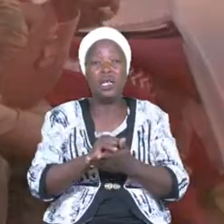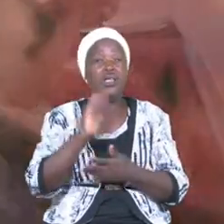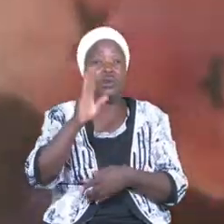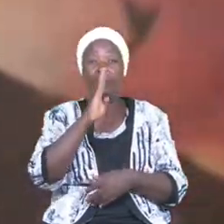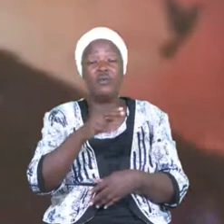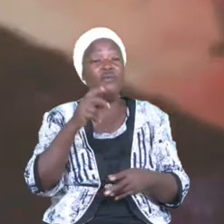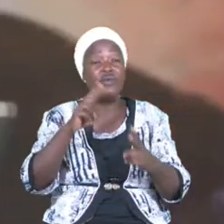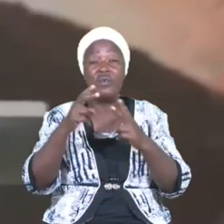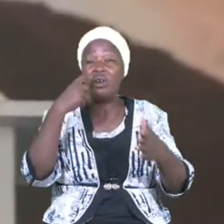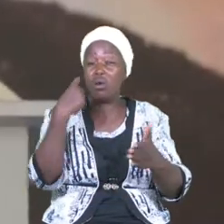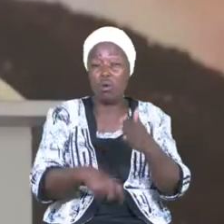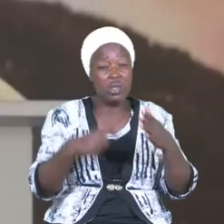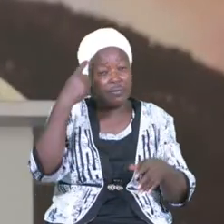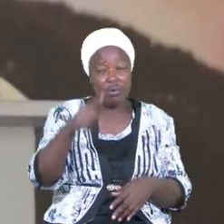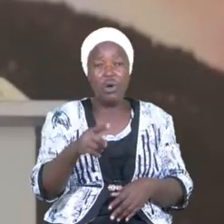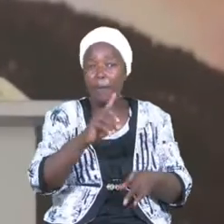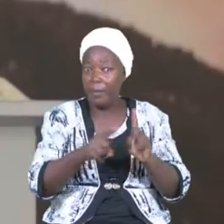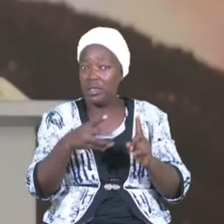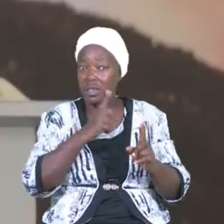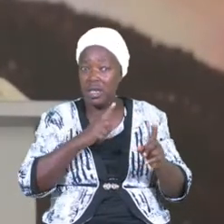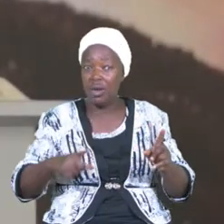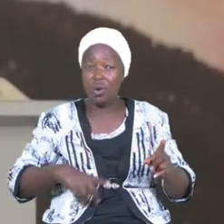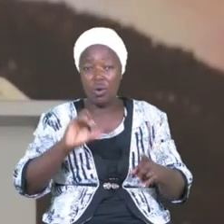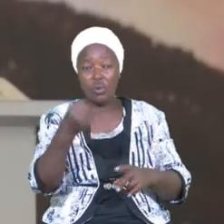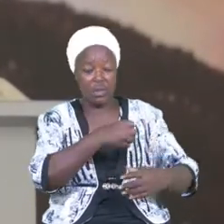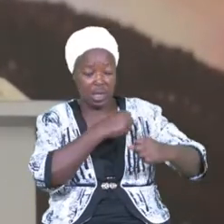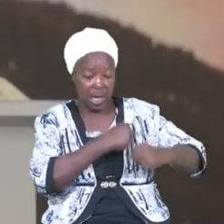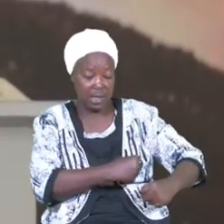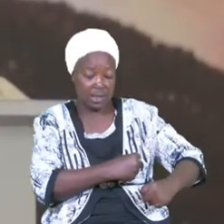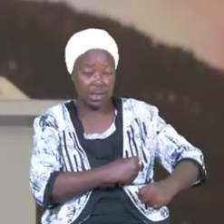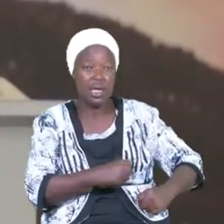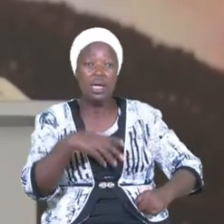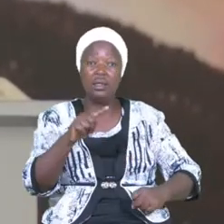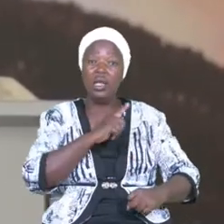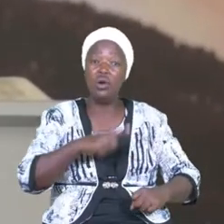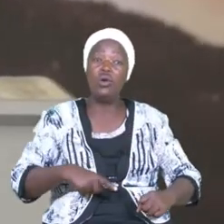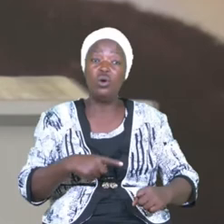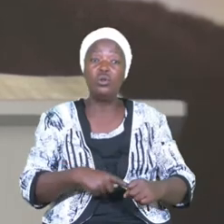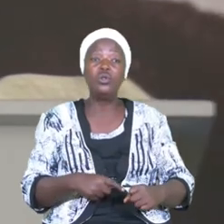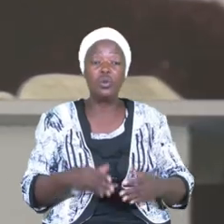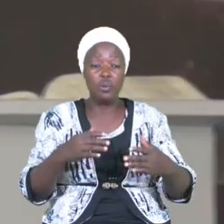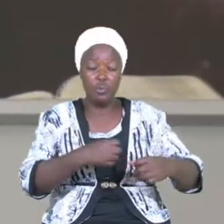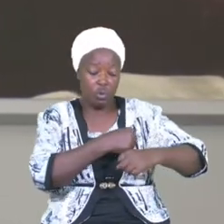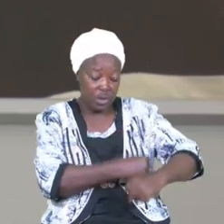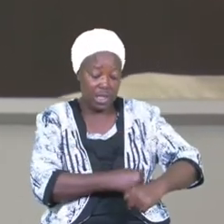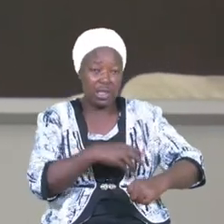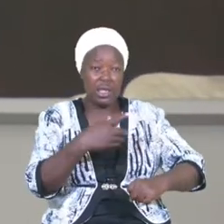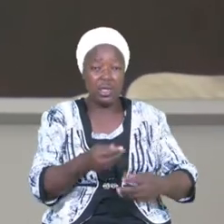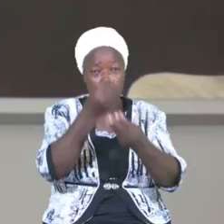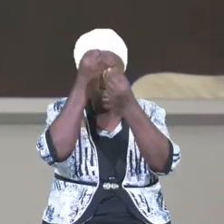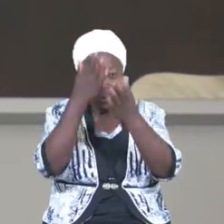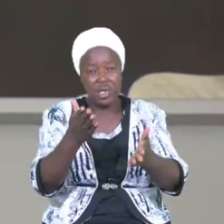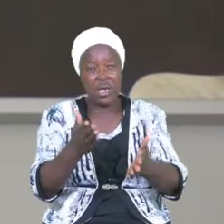But the Lord guards and the Lord protects the obedient conquerors who